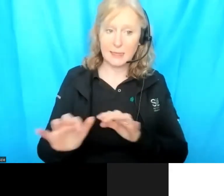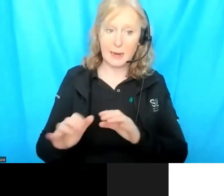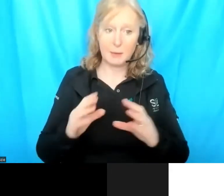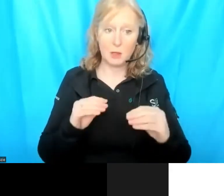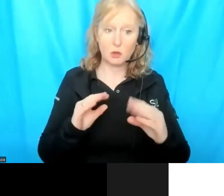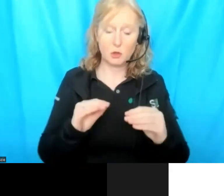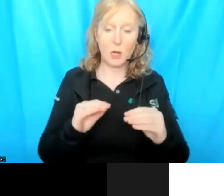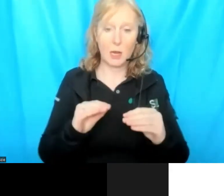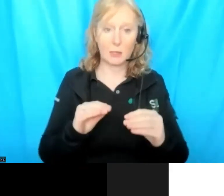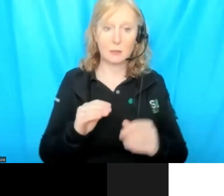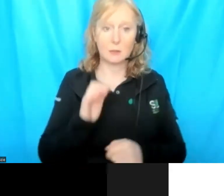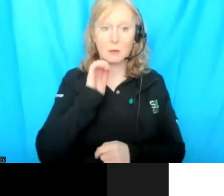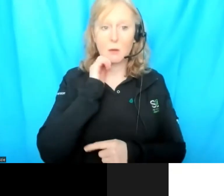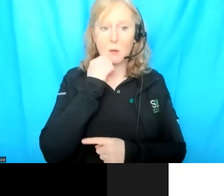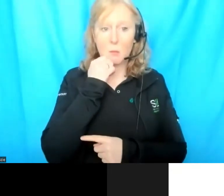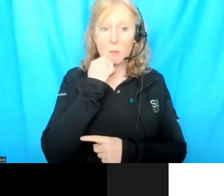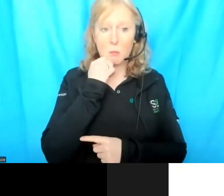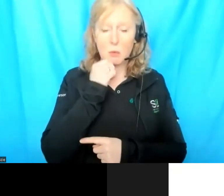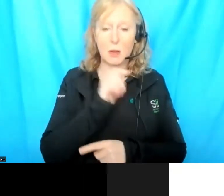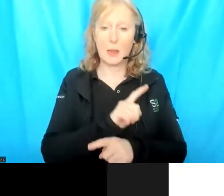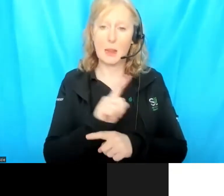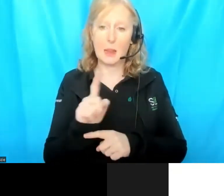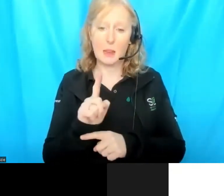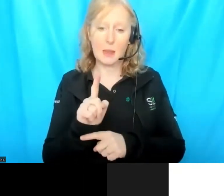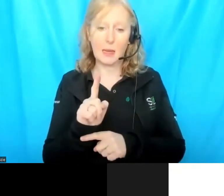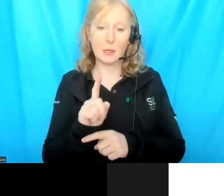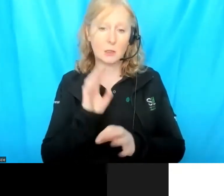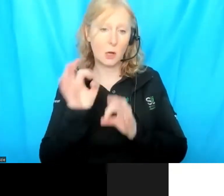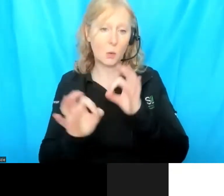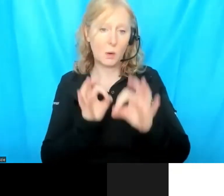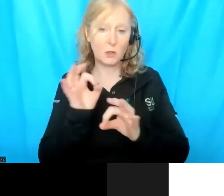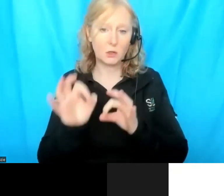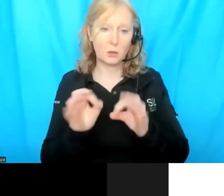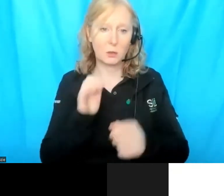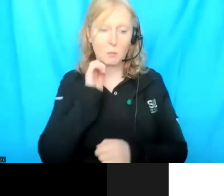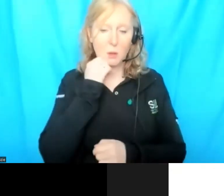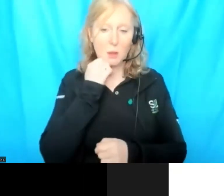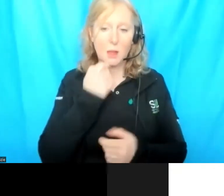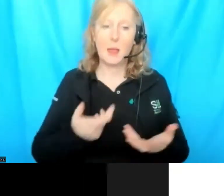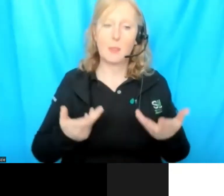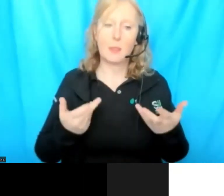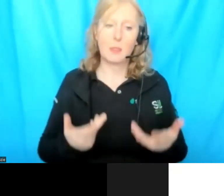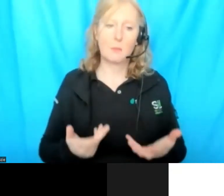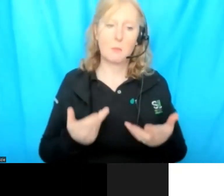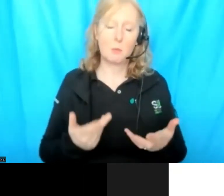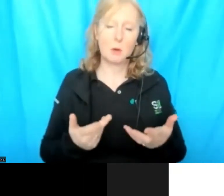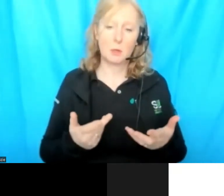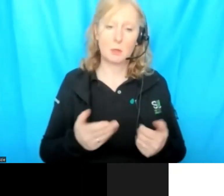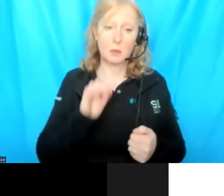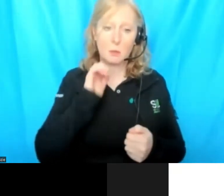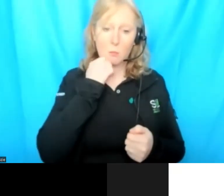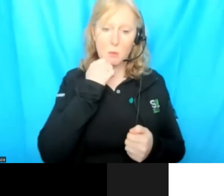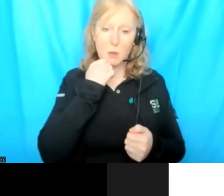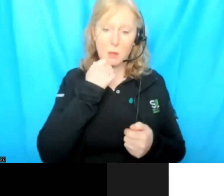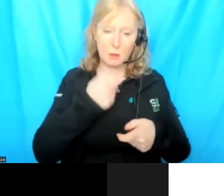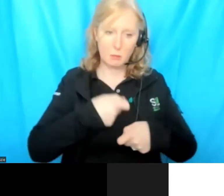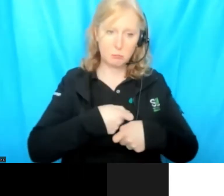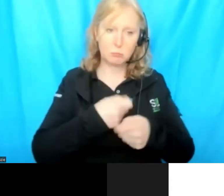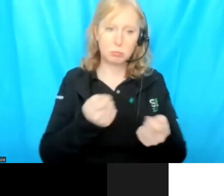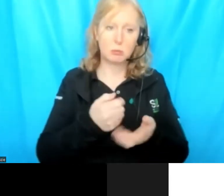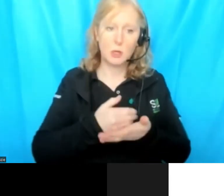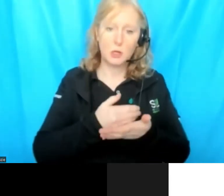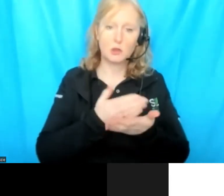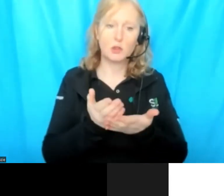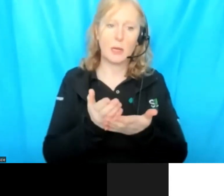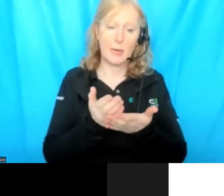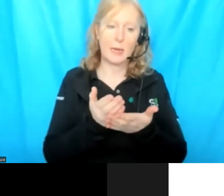get the chance to put them to her later on. And in the meantime, we will circulate all of the slides after the event as